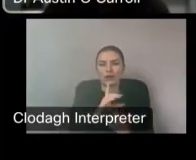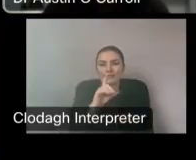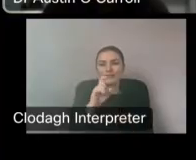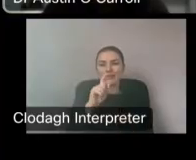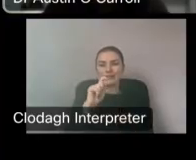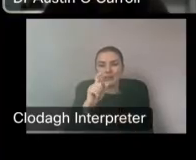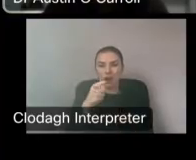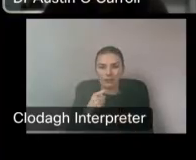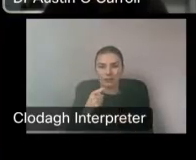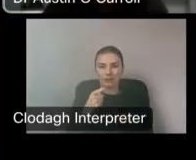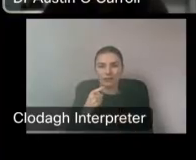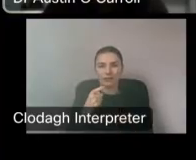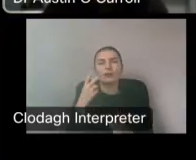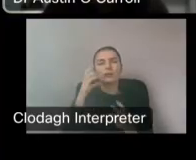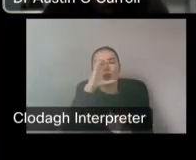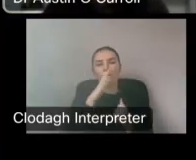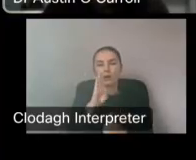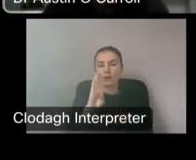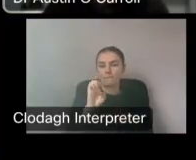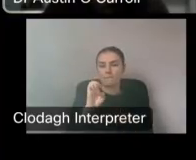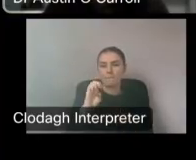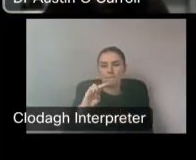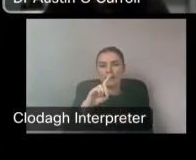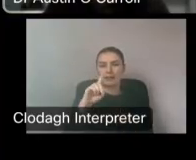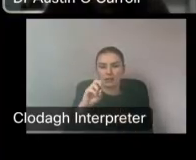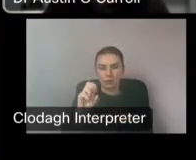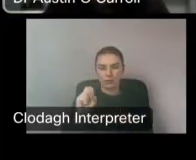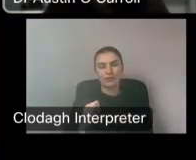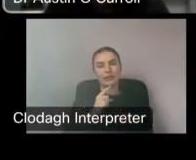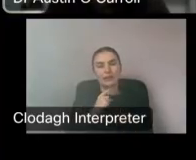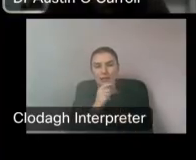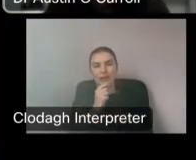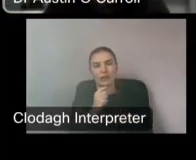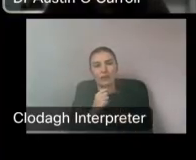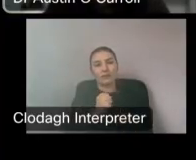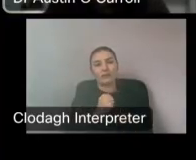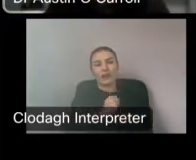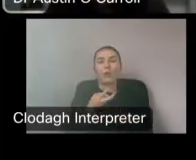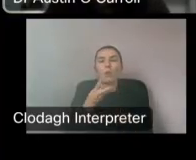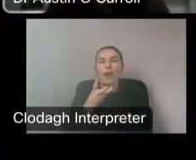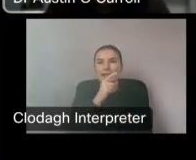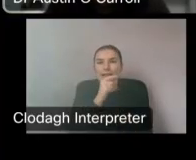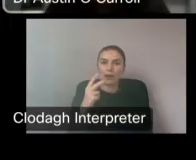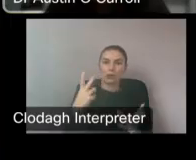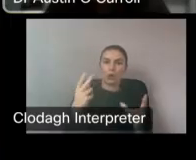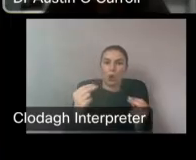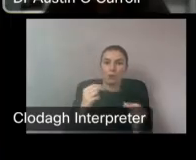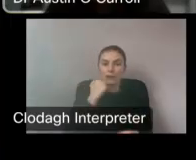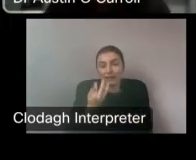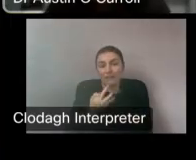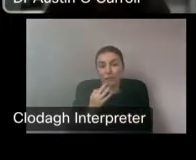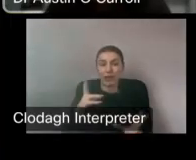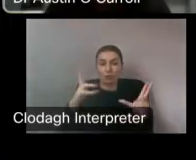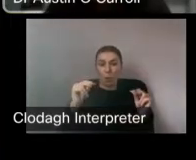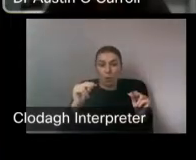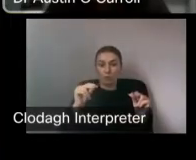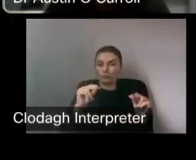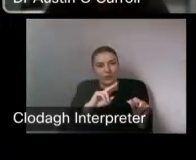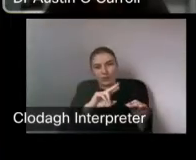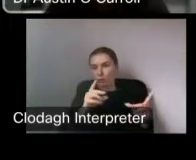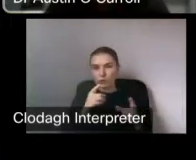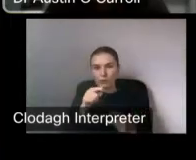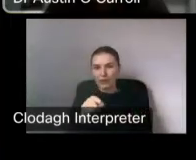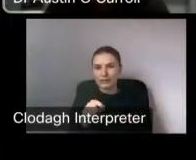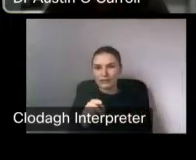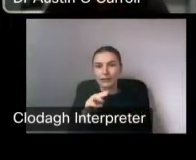looking for benzos. And I was saying, oh, I'm really sorry. I've this way of saying no, because I discovered if you just say no, we don't do those,